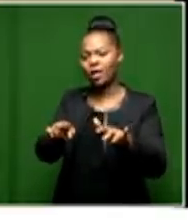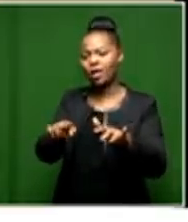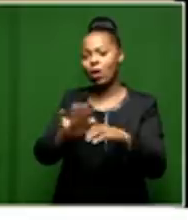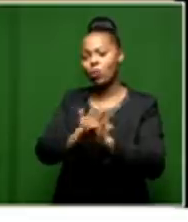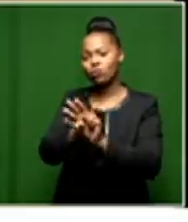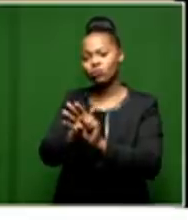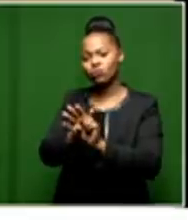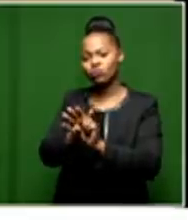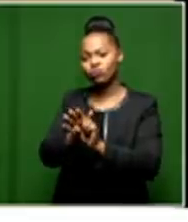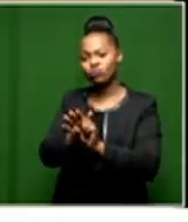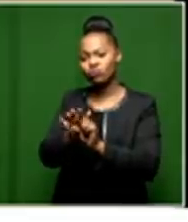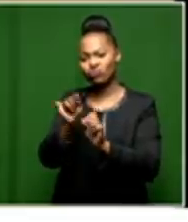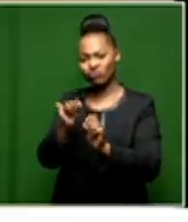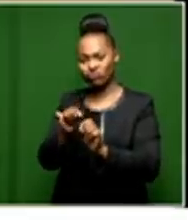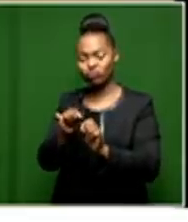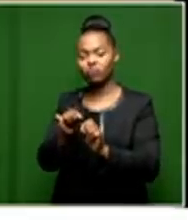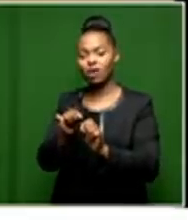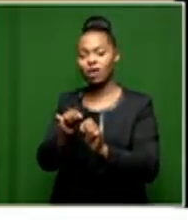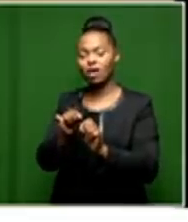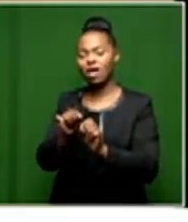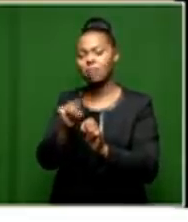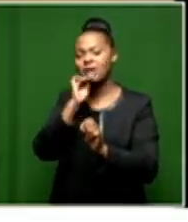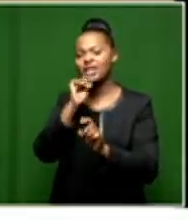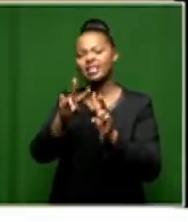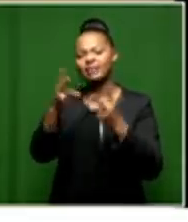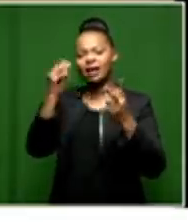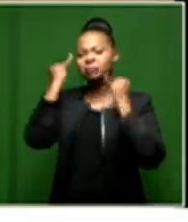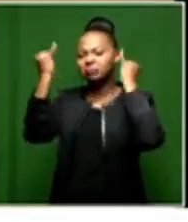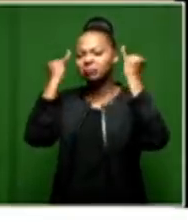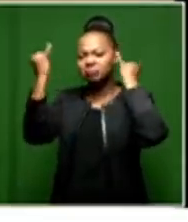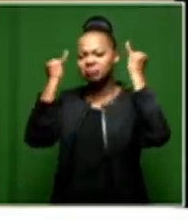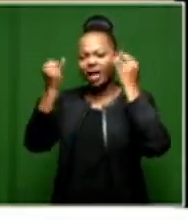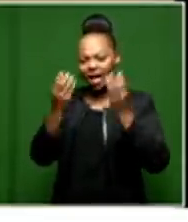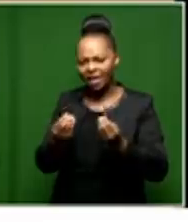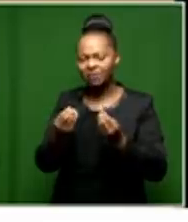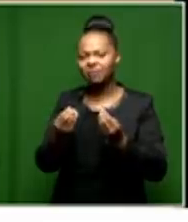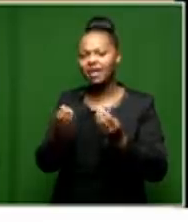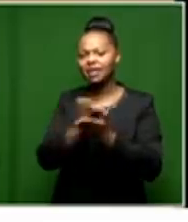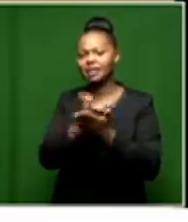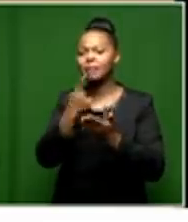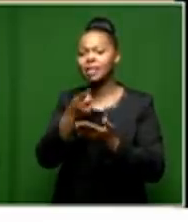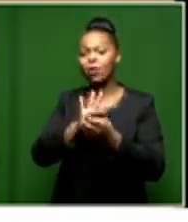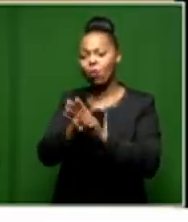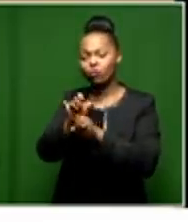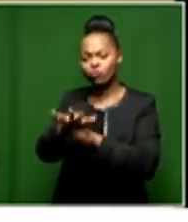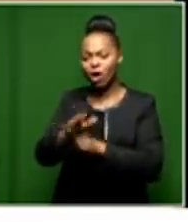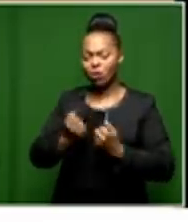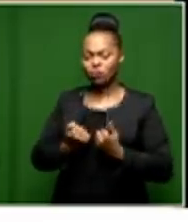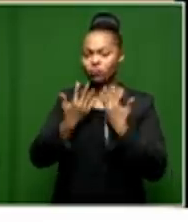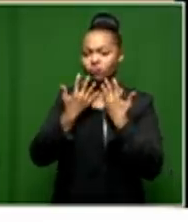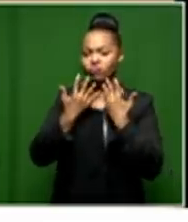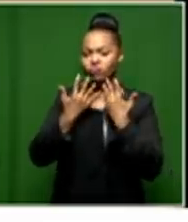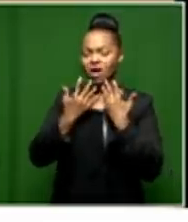strain, there's a lot of differing opinions. Some opinions are that it is more infectious, that it causes more severe